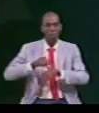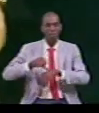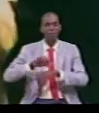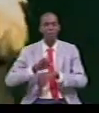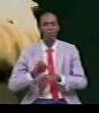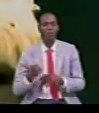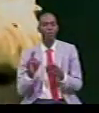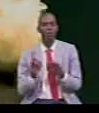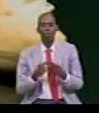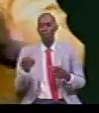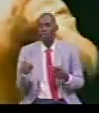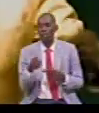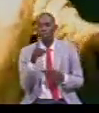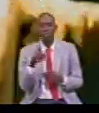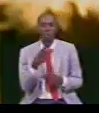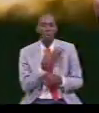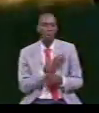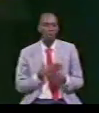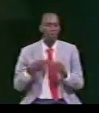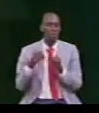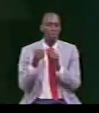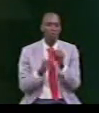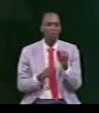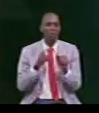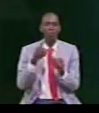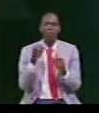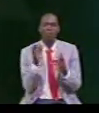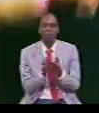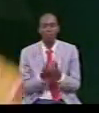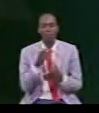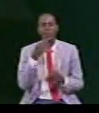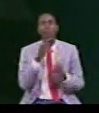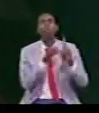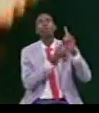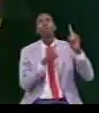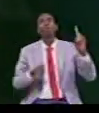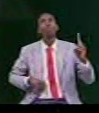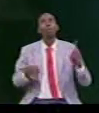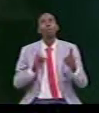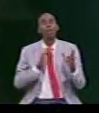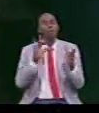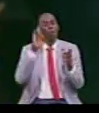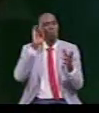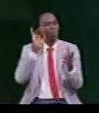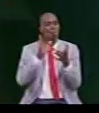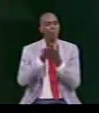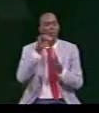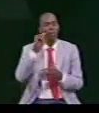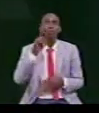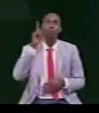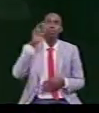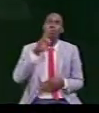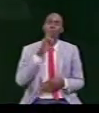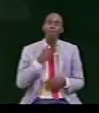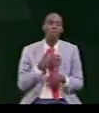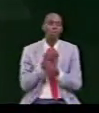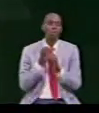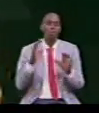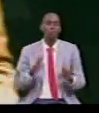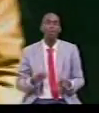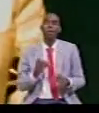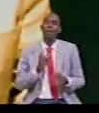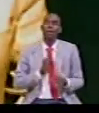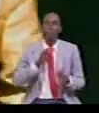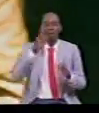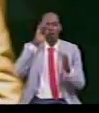to anyone and everyone that says, Lord, I believe you are my Savior. I believe